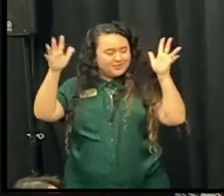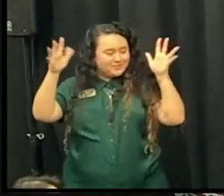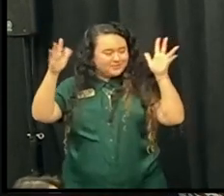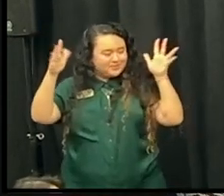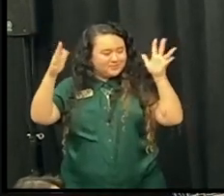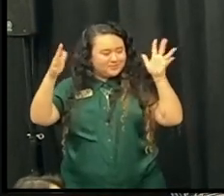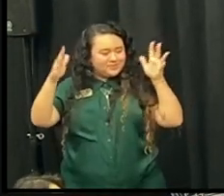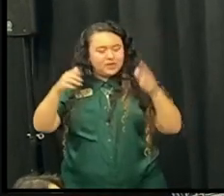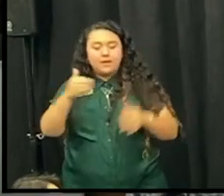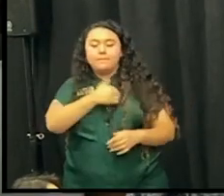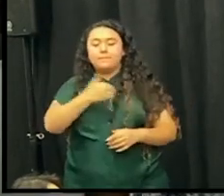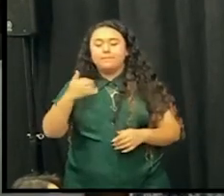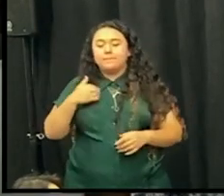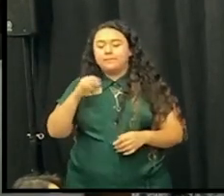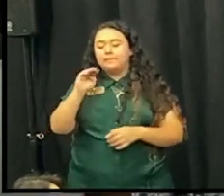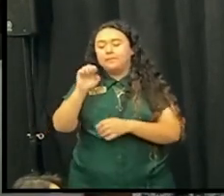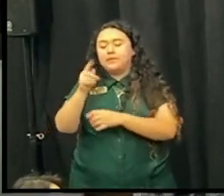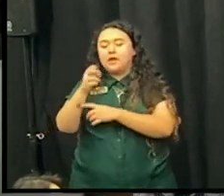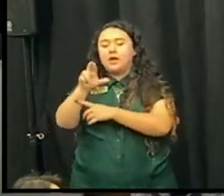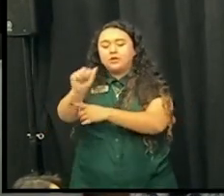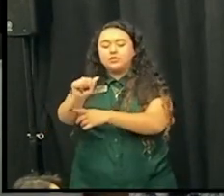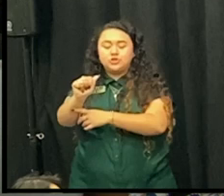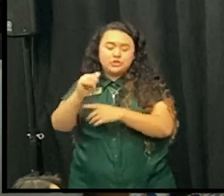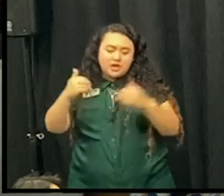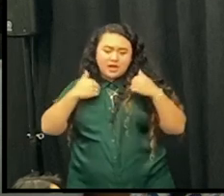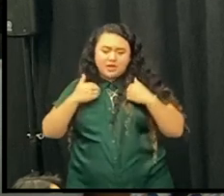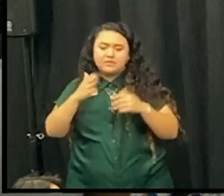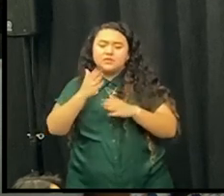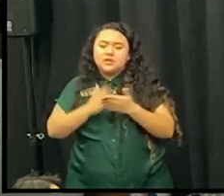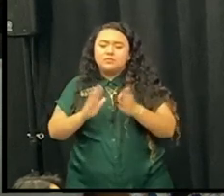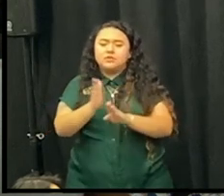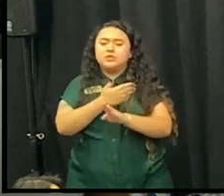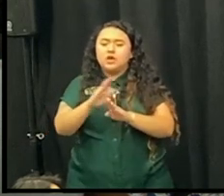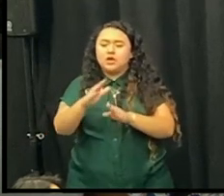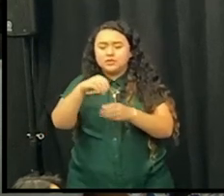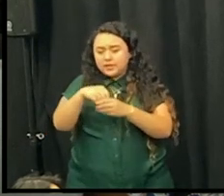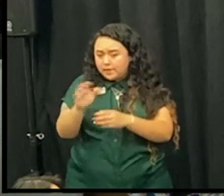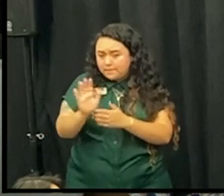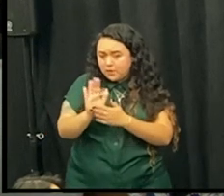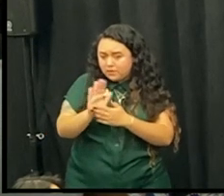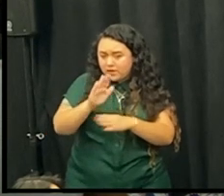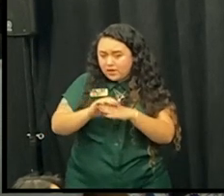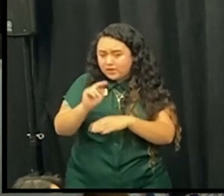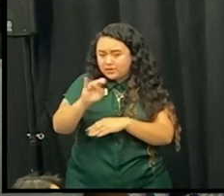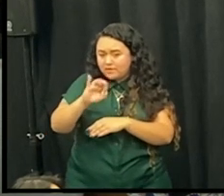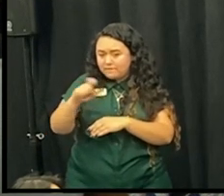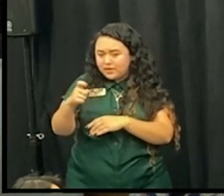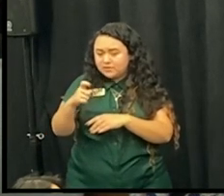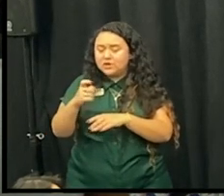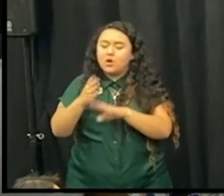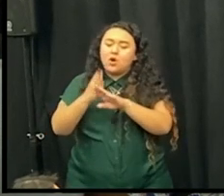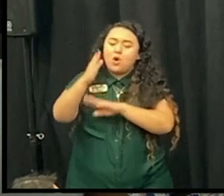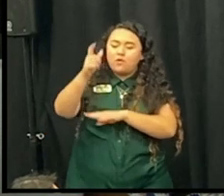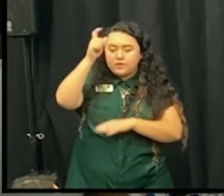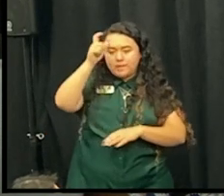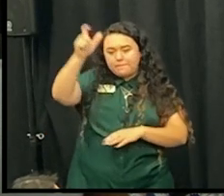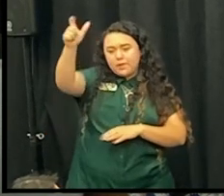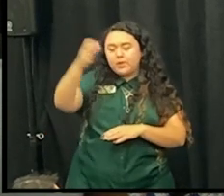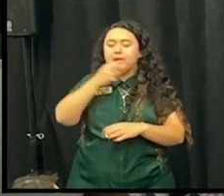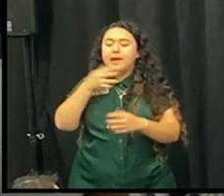And she's a member of Maestra, and she's got some songs in the movie on Netflix, Over the Moon. And